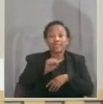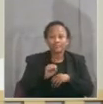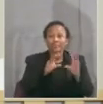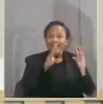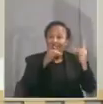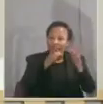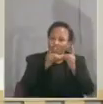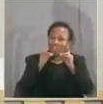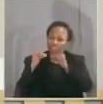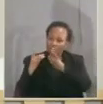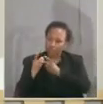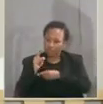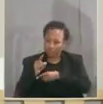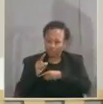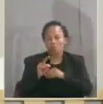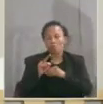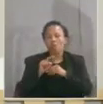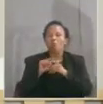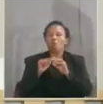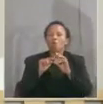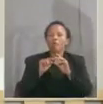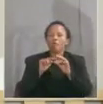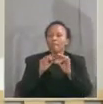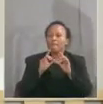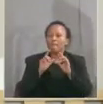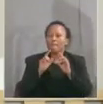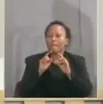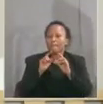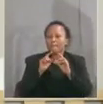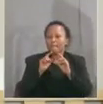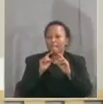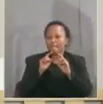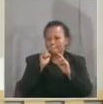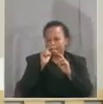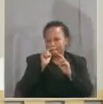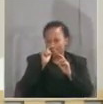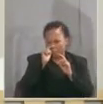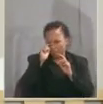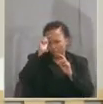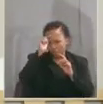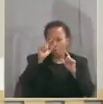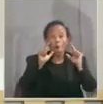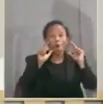the Portfolio Committee of Police in Parliament,